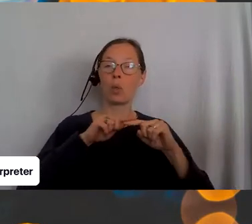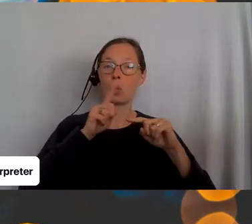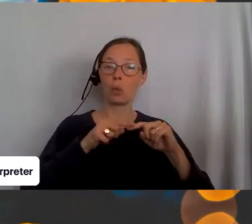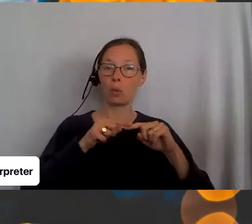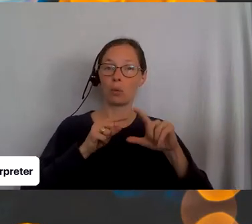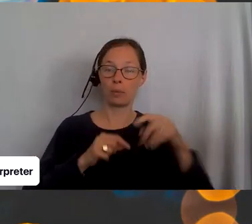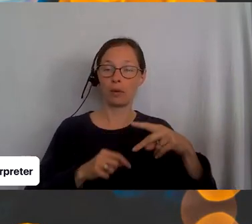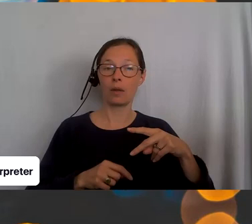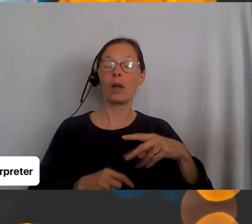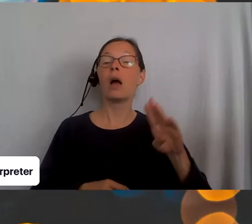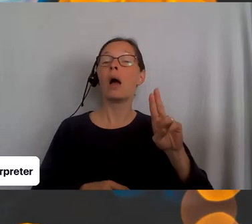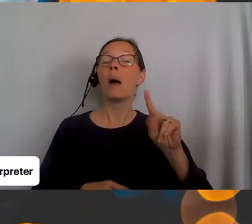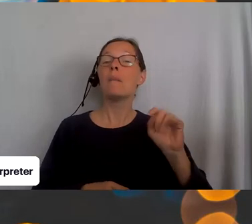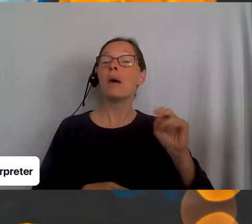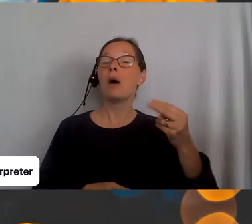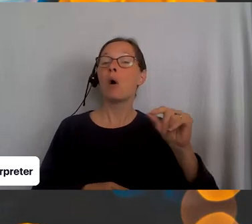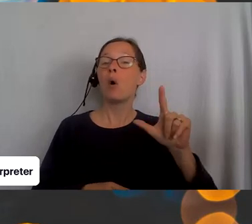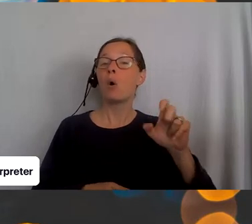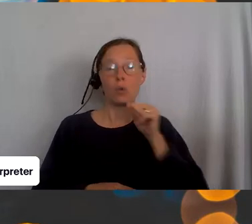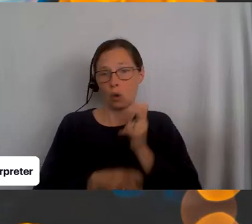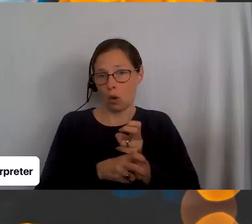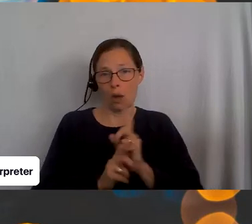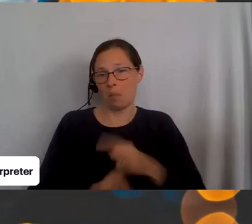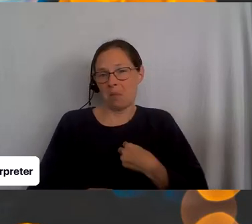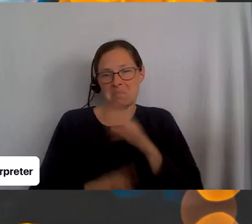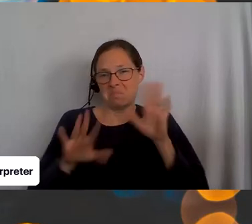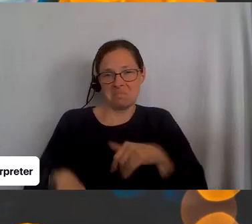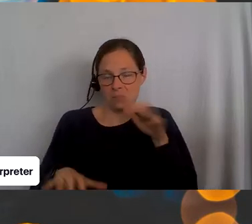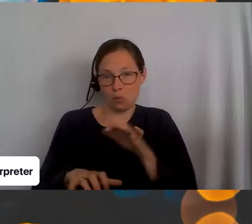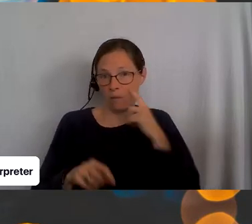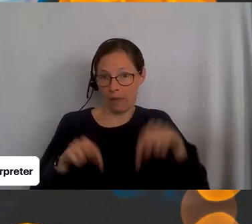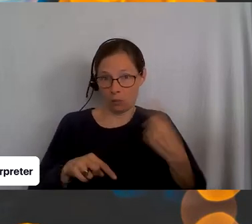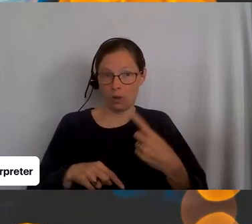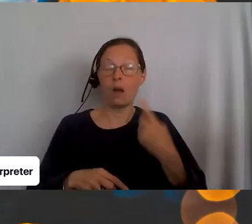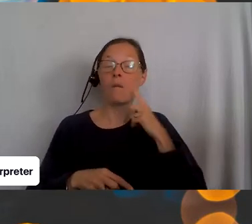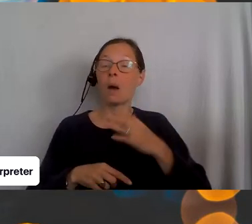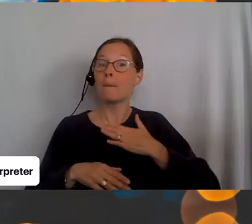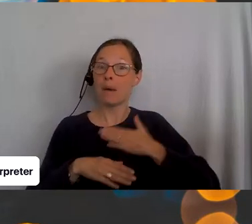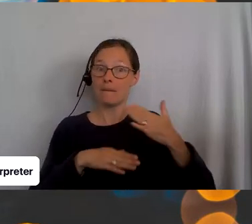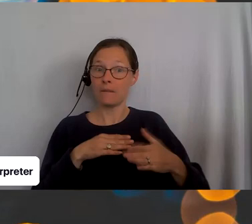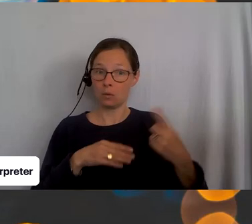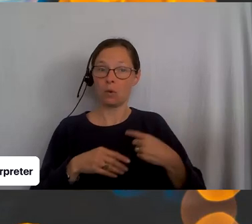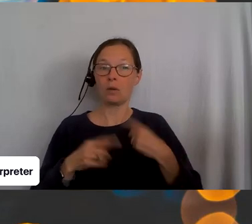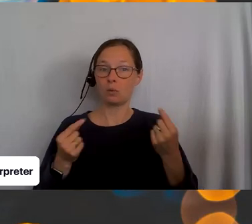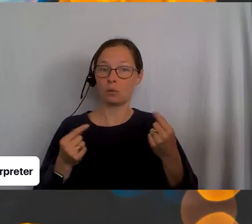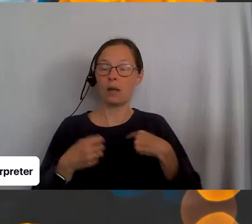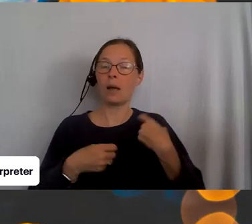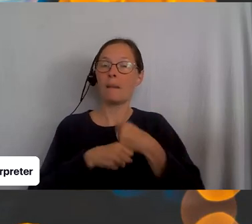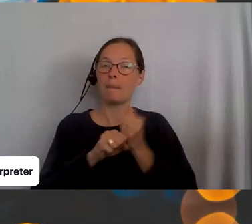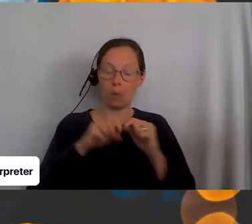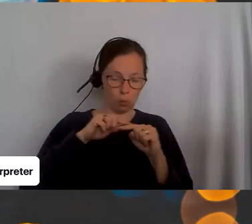Buttonholes are not hard, but I didn't do a buttonhole on this. What I chose to do on the finished one, as you can see, is a little